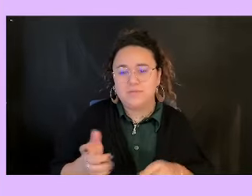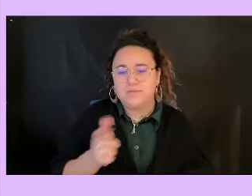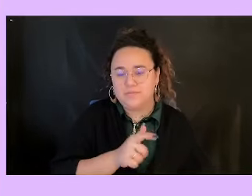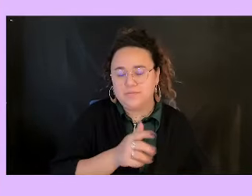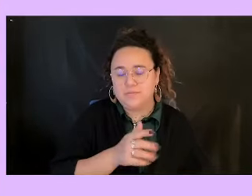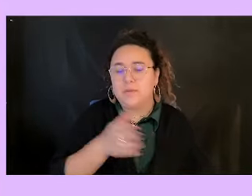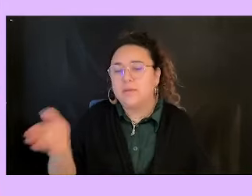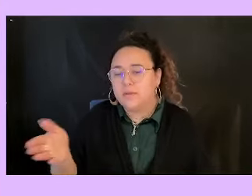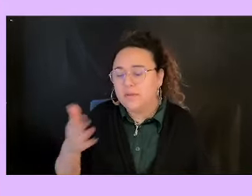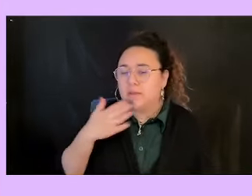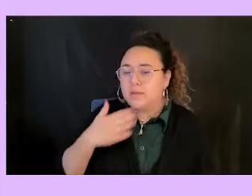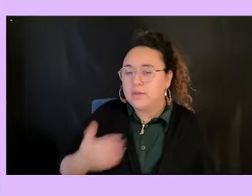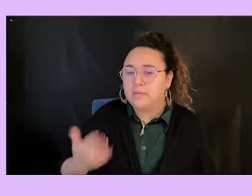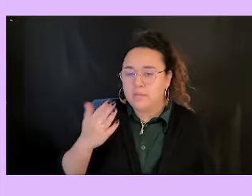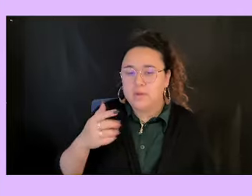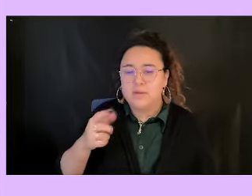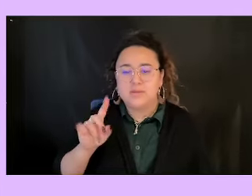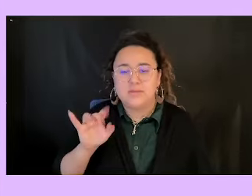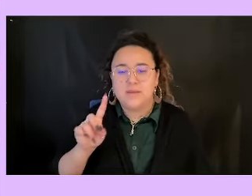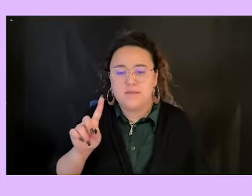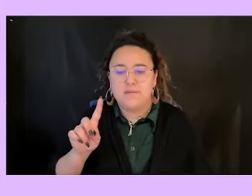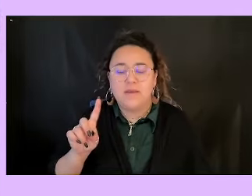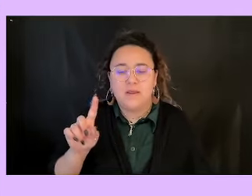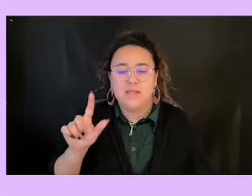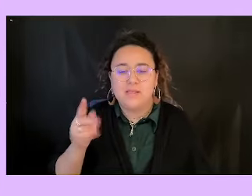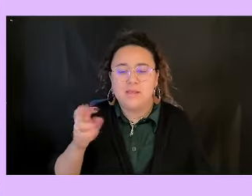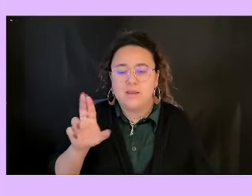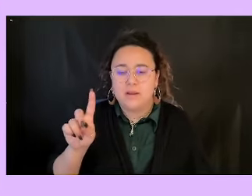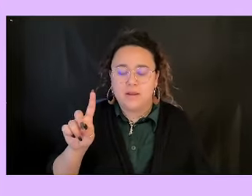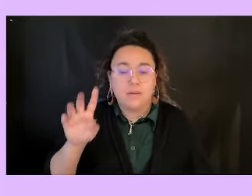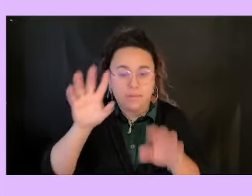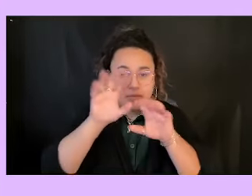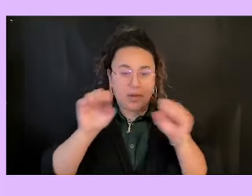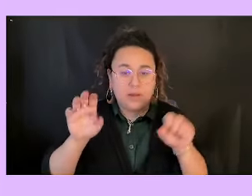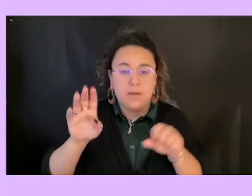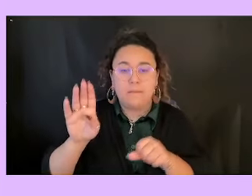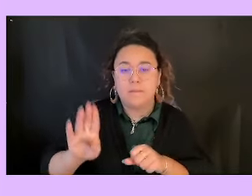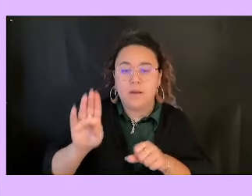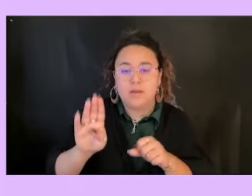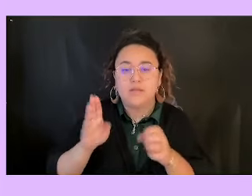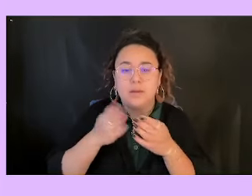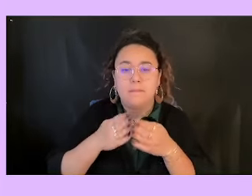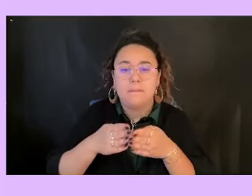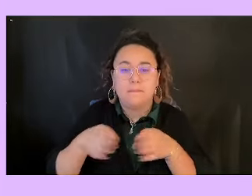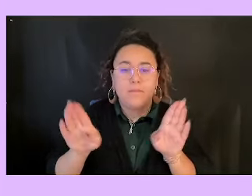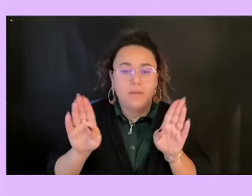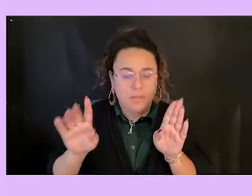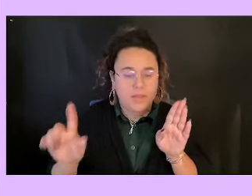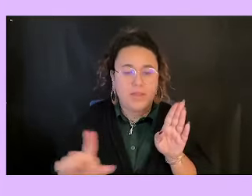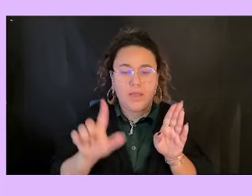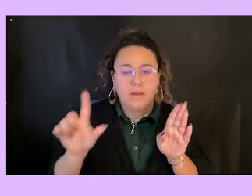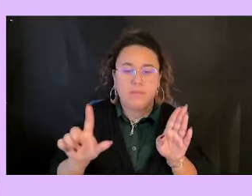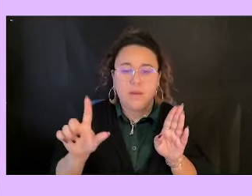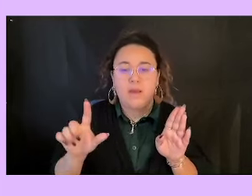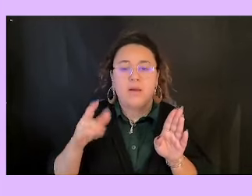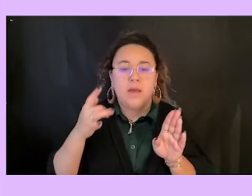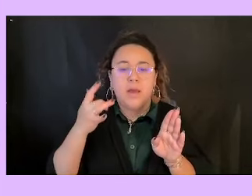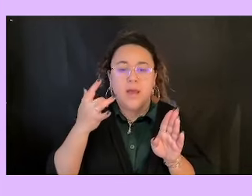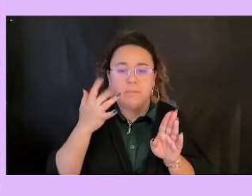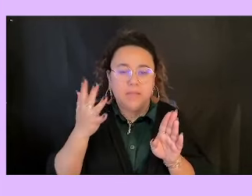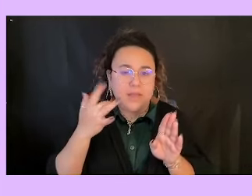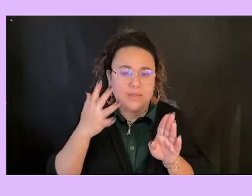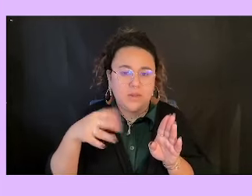Good morning, I'm David Leonard, president of the Boston Public Library. I am a light-skinned white male of Irish descent, if that matters,